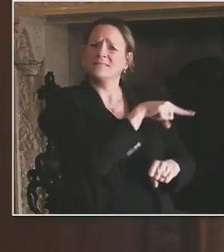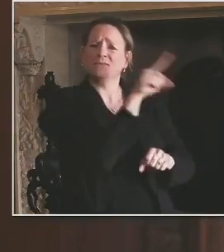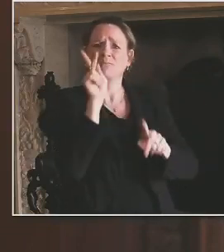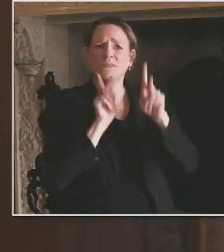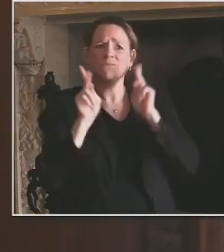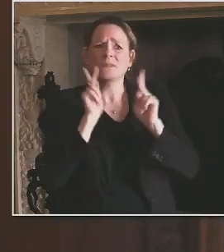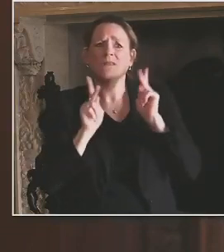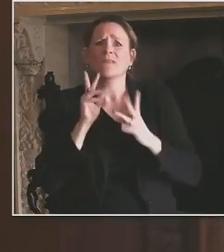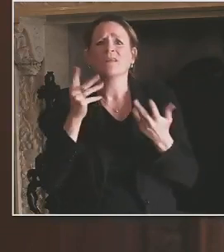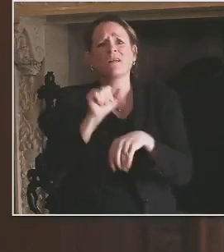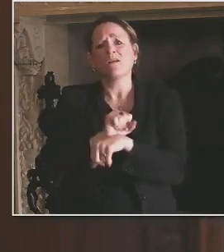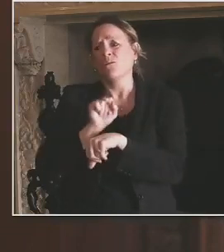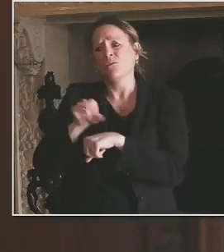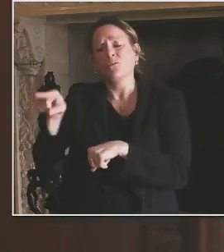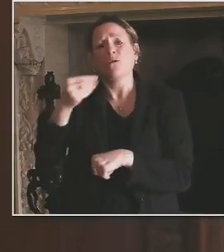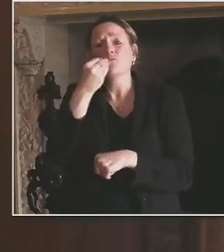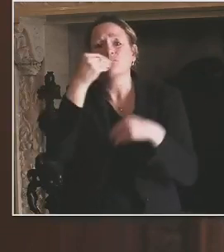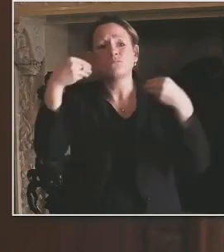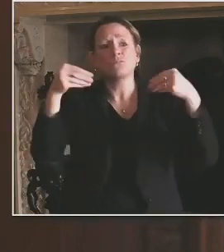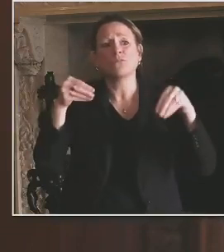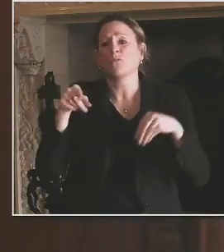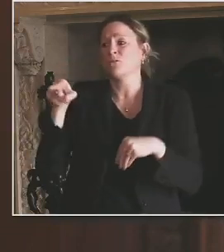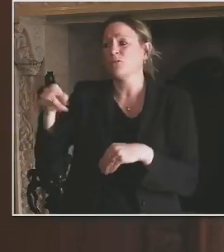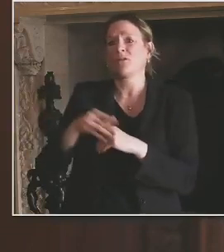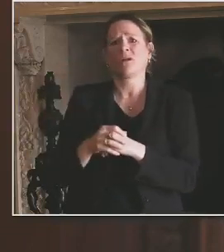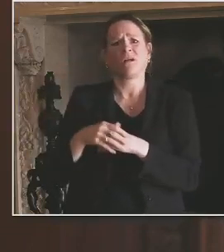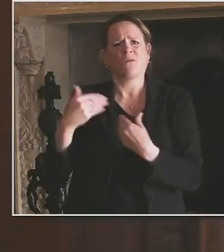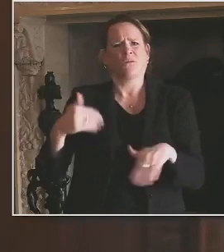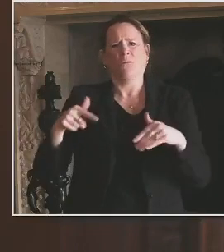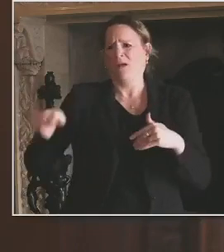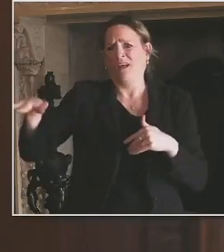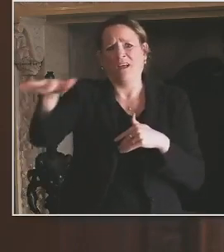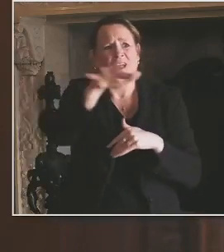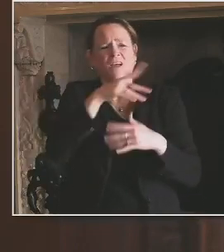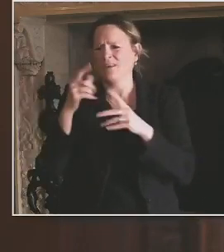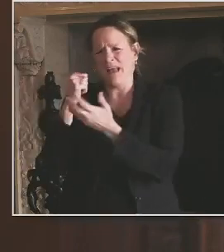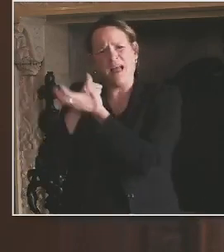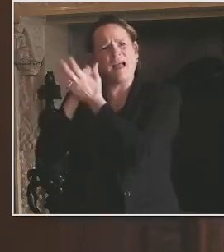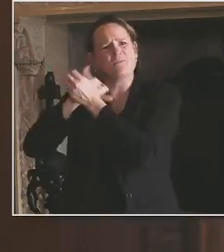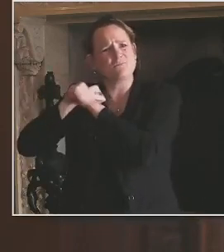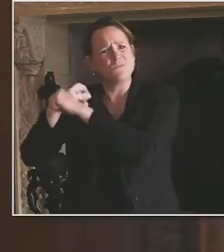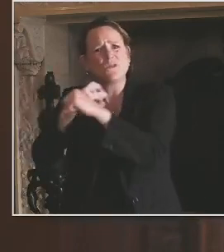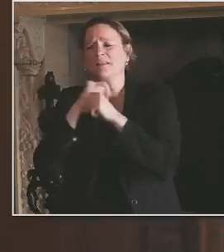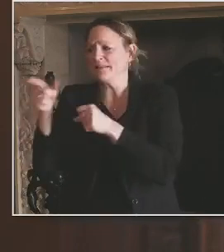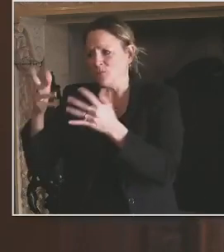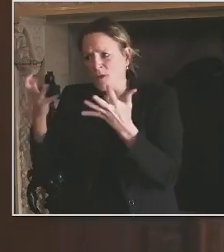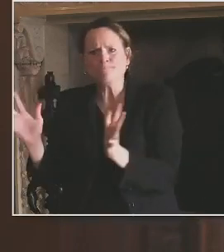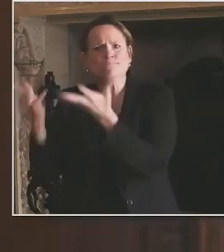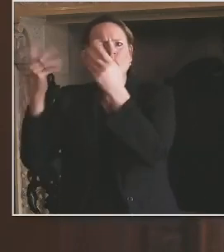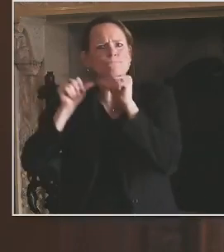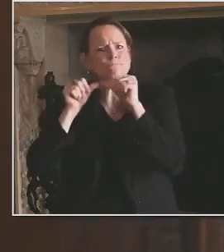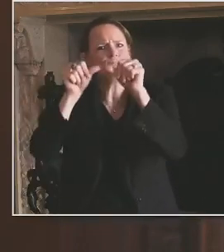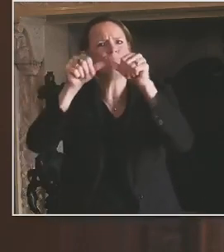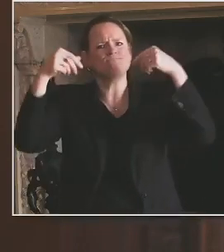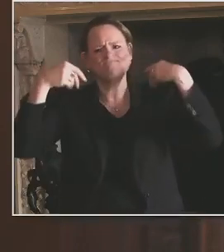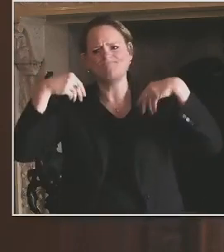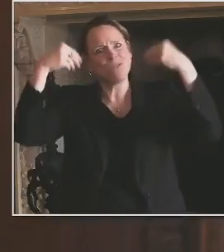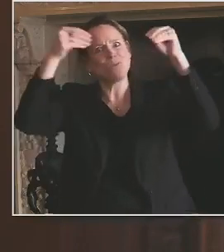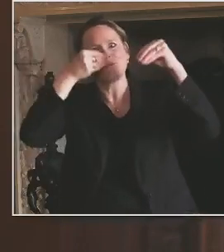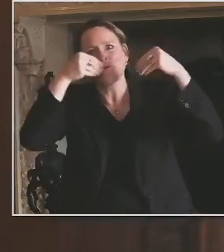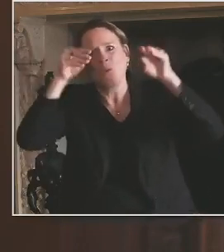doing the critical work to keep our communities up and running safely. And now I'll hand it over to